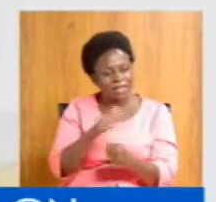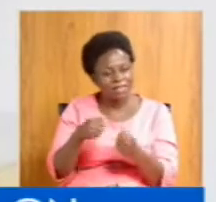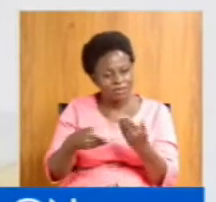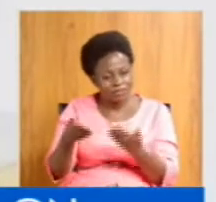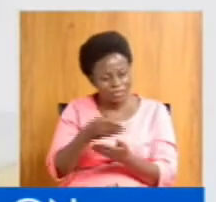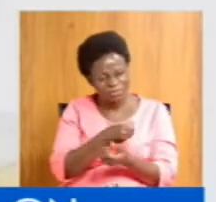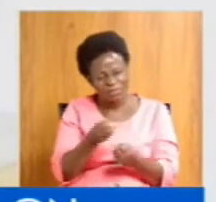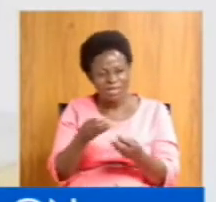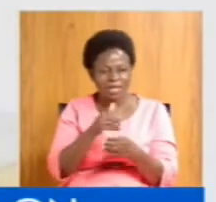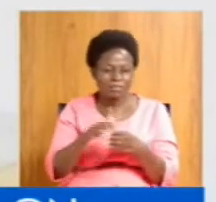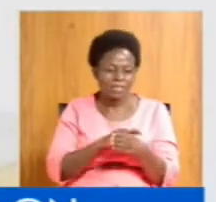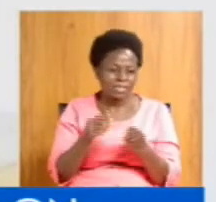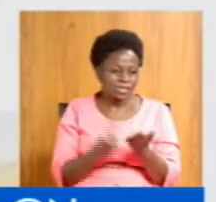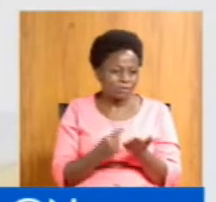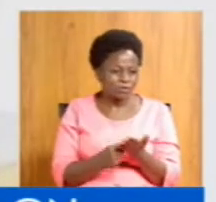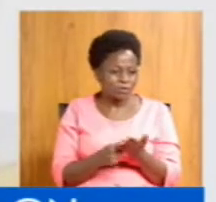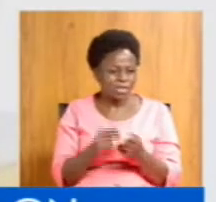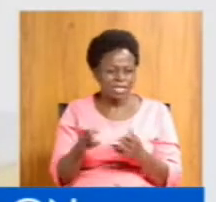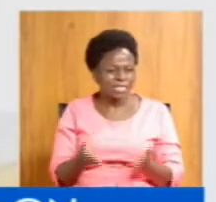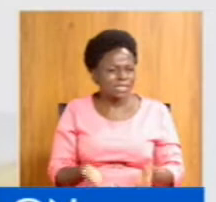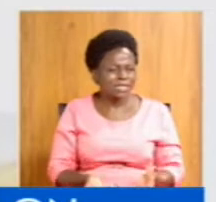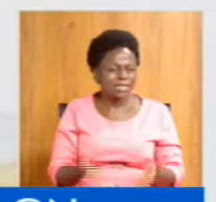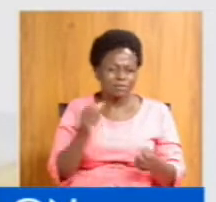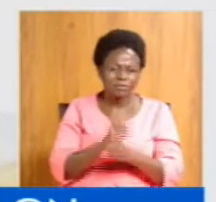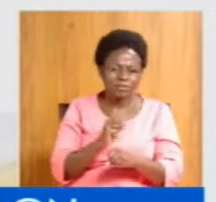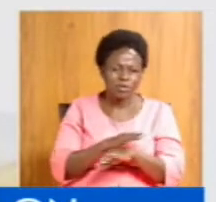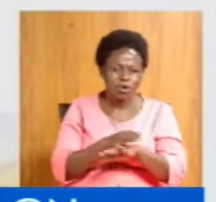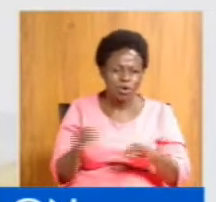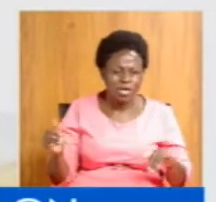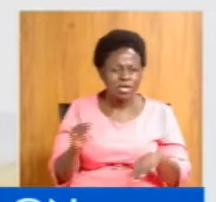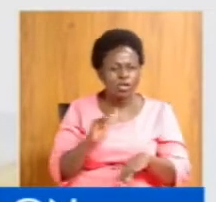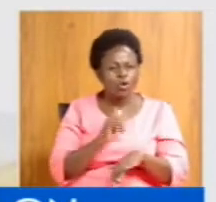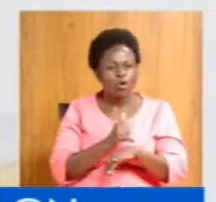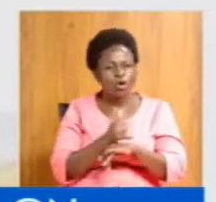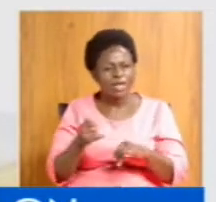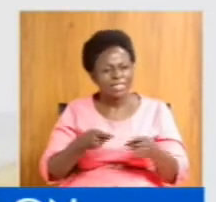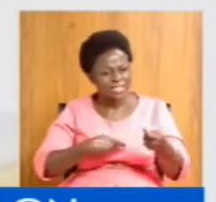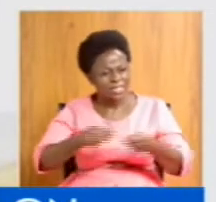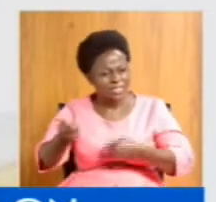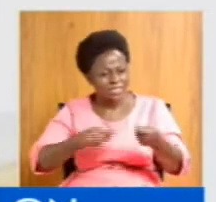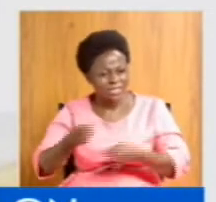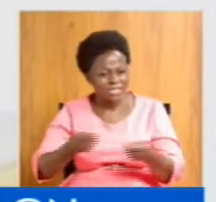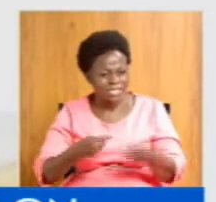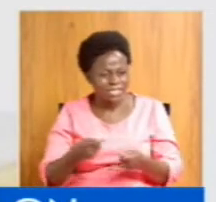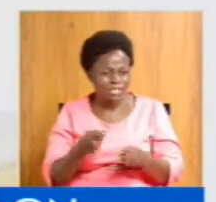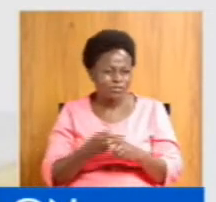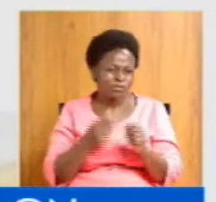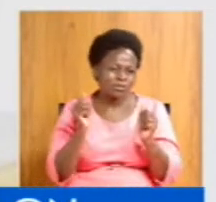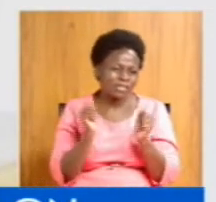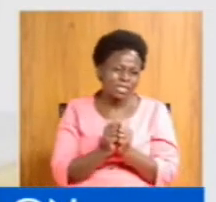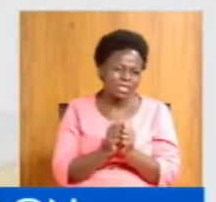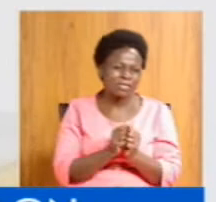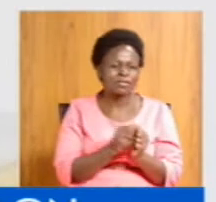many other businesses like that. Even in Uganda here, startups that were doing work online, like the online butchery, so their sales rise from 10 in one single